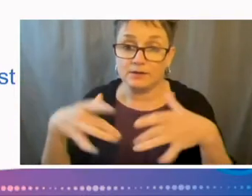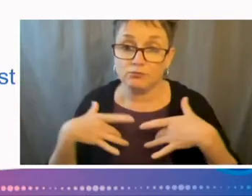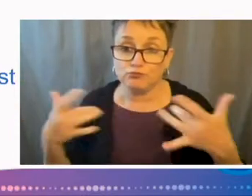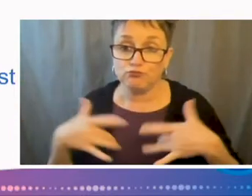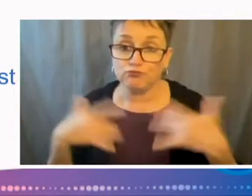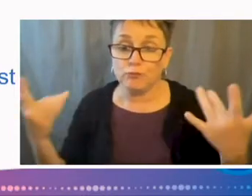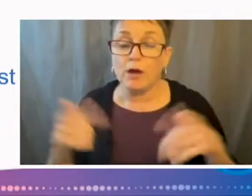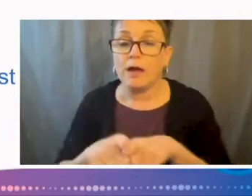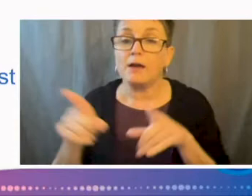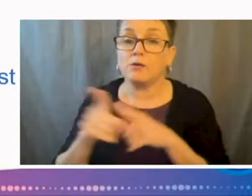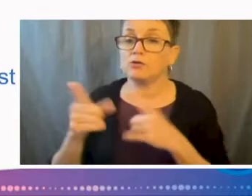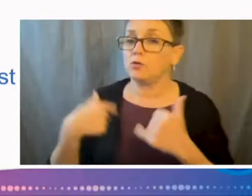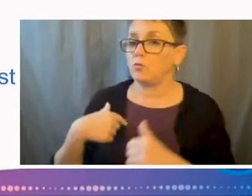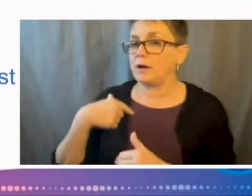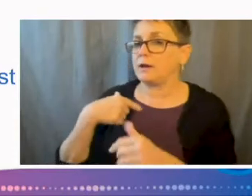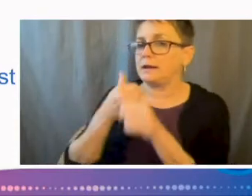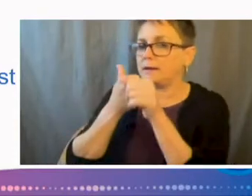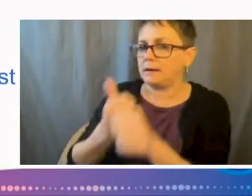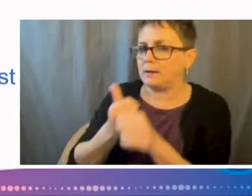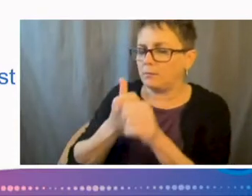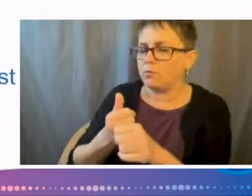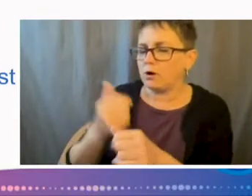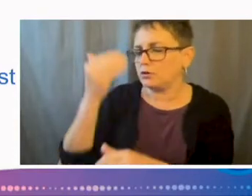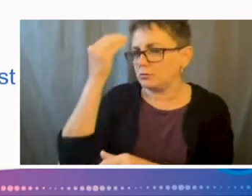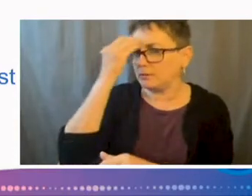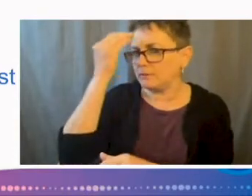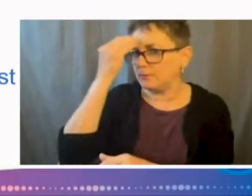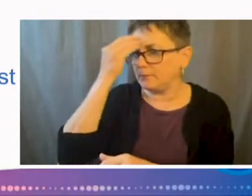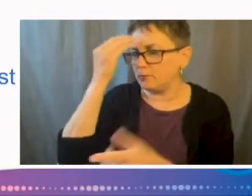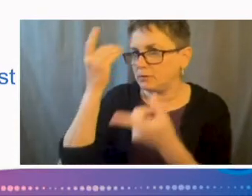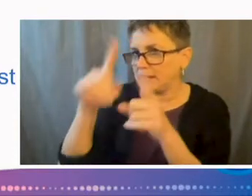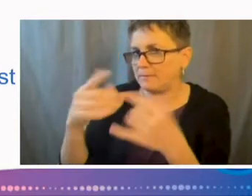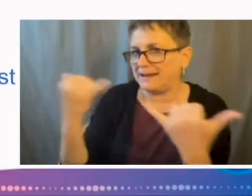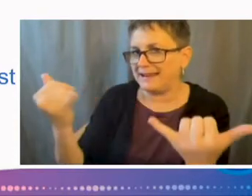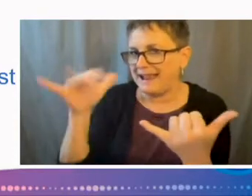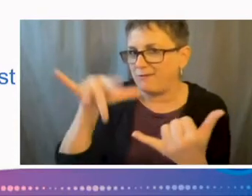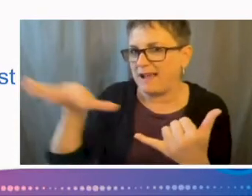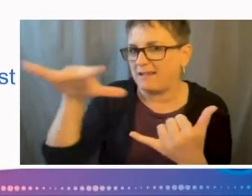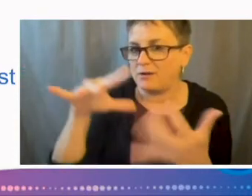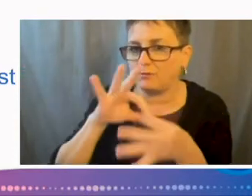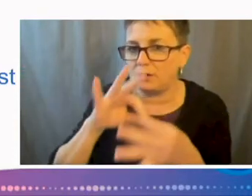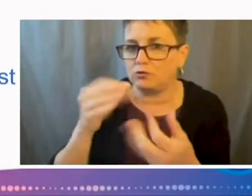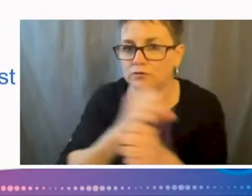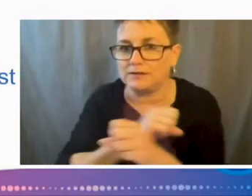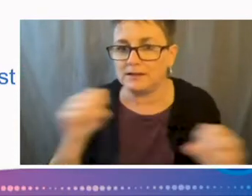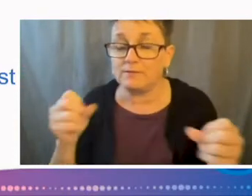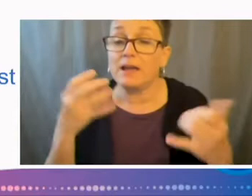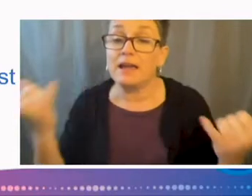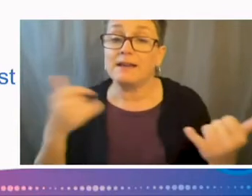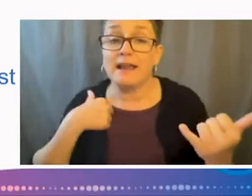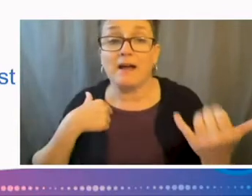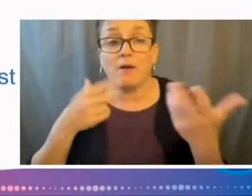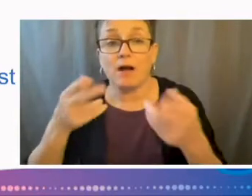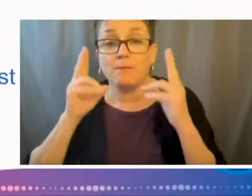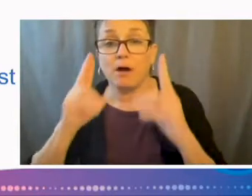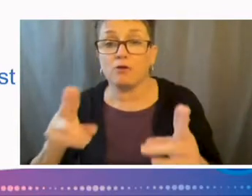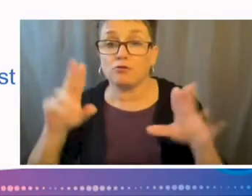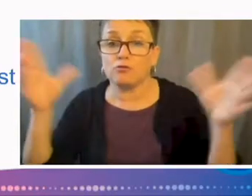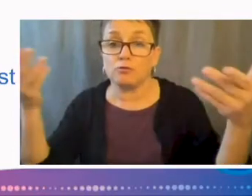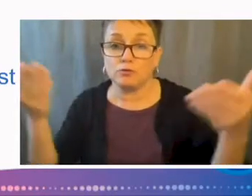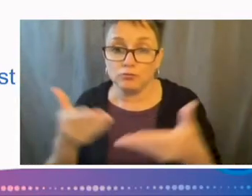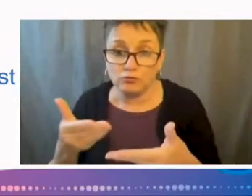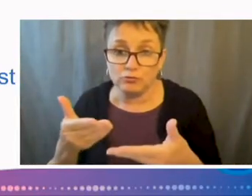concerning safety. And now it is my honor and privilege to present to you and introduce to